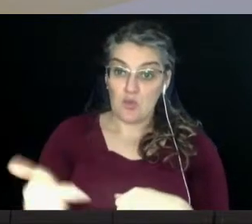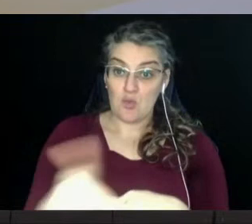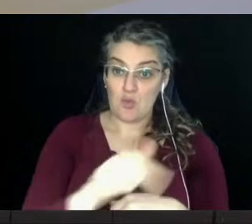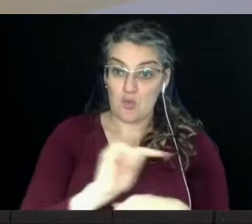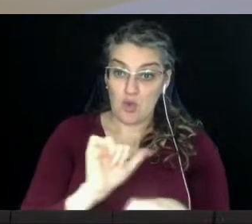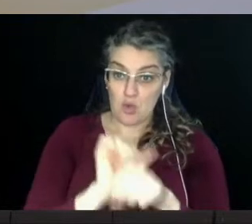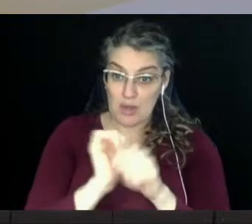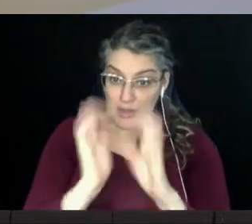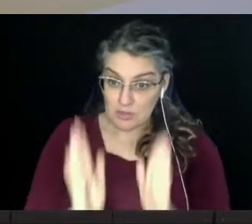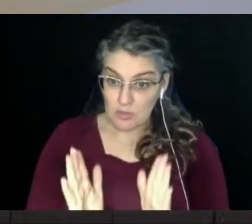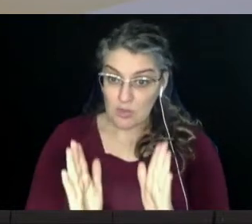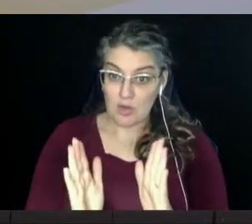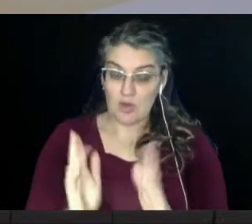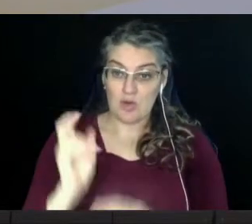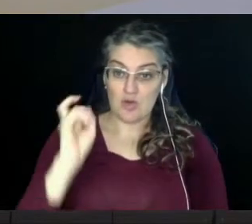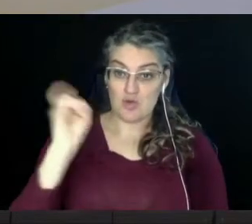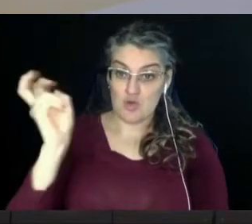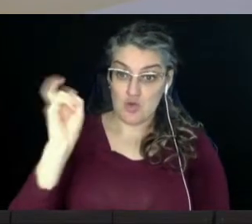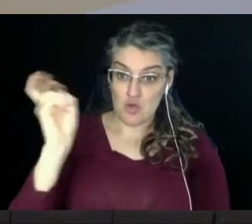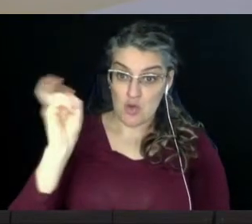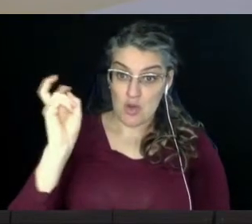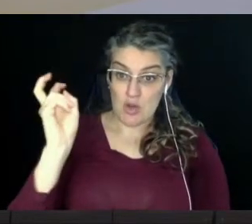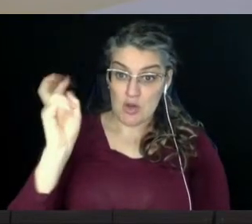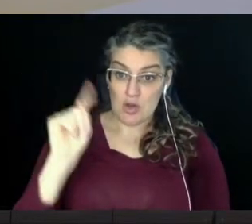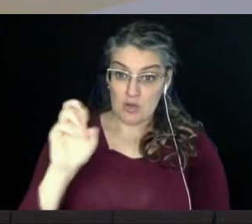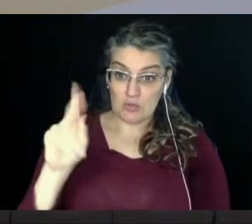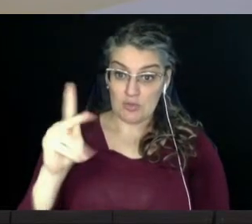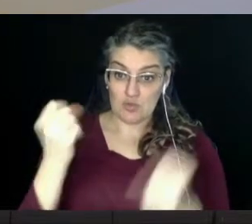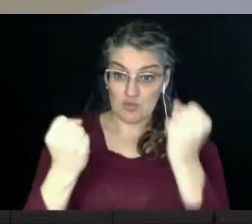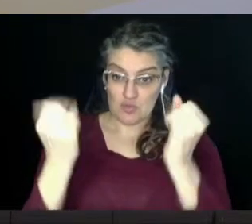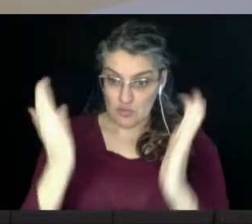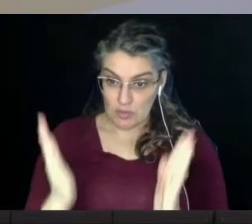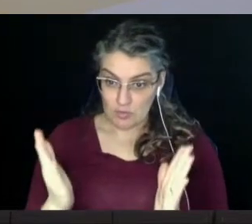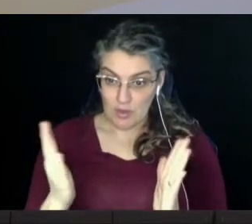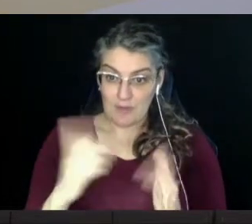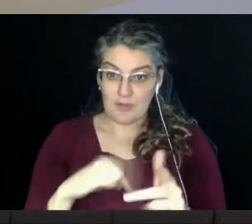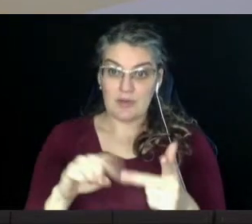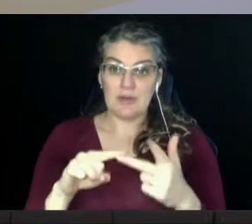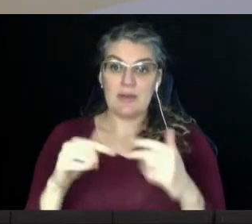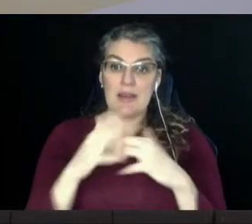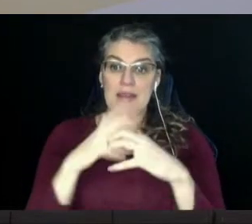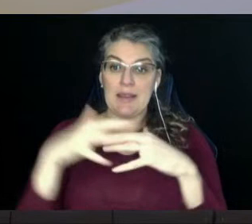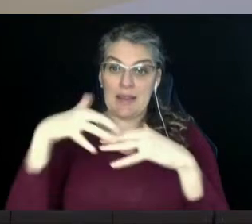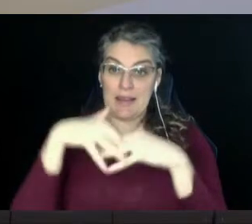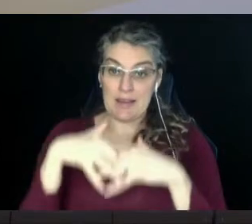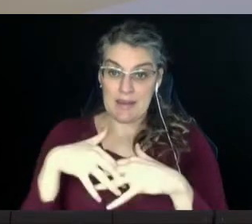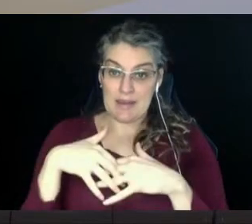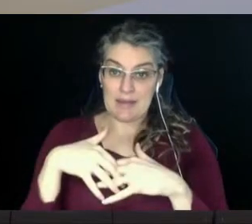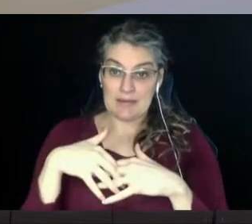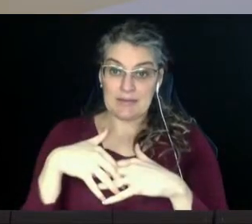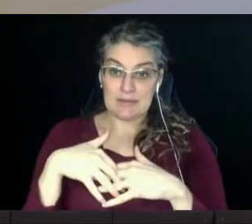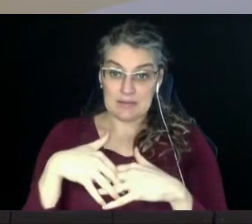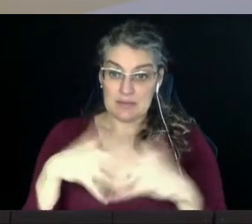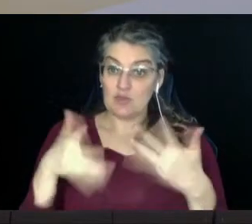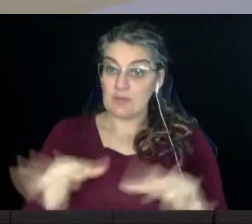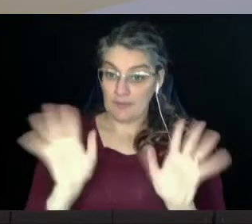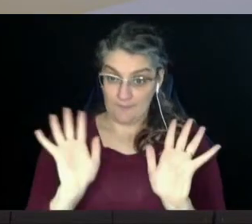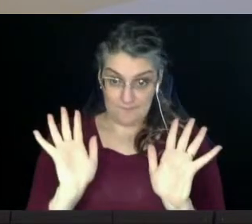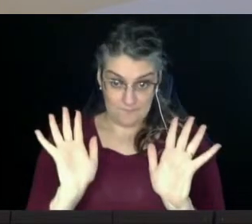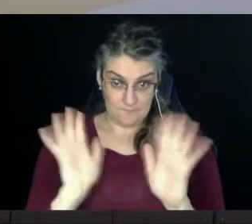appointments. We know our populations, First Nations and Indigenous, have also had vaccine